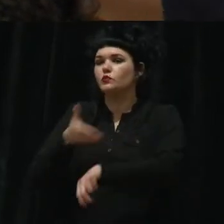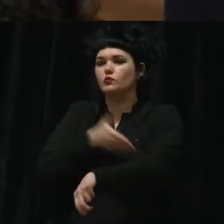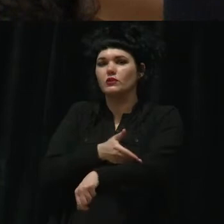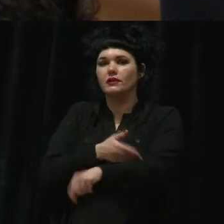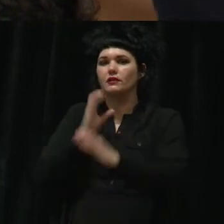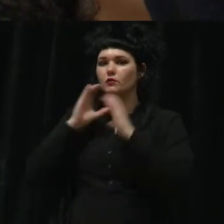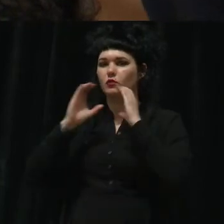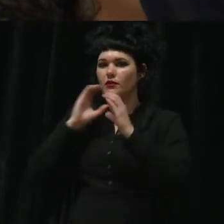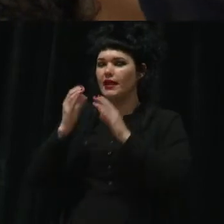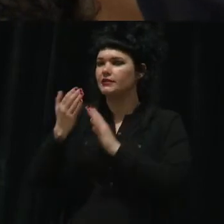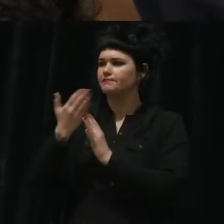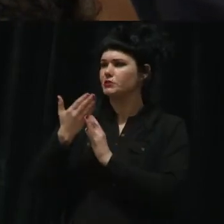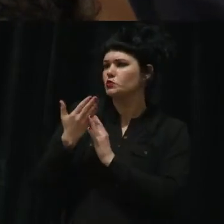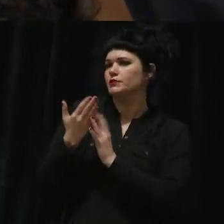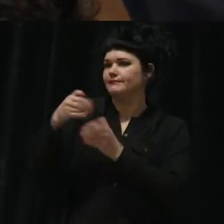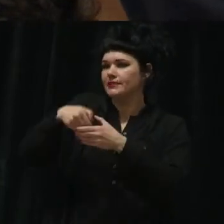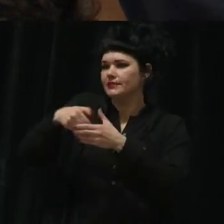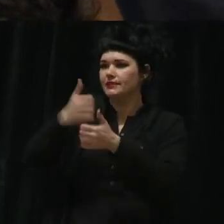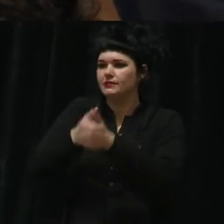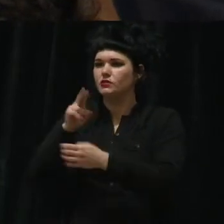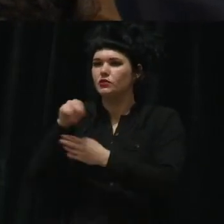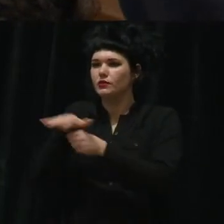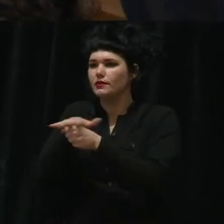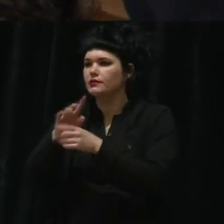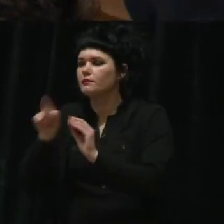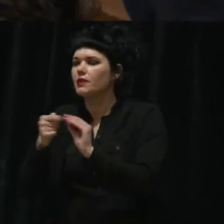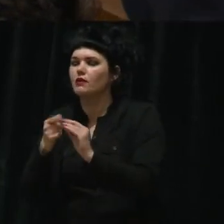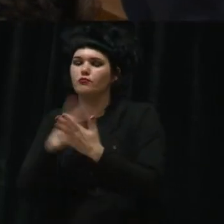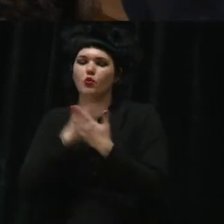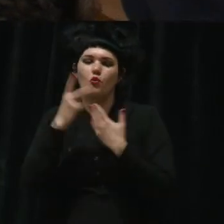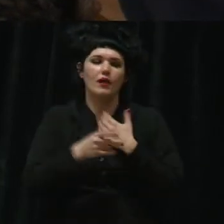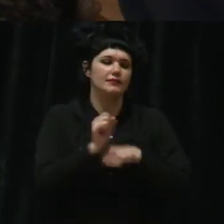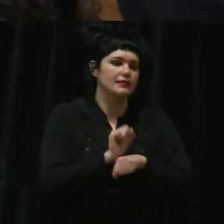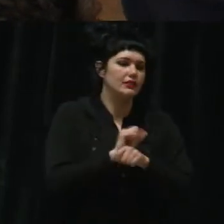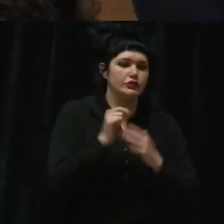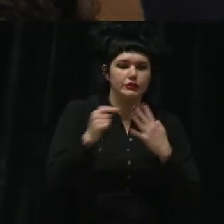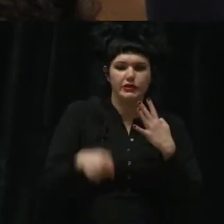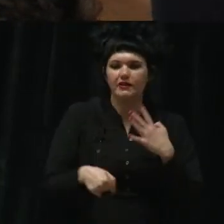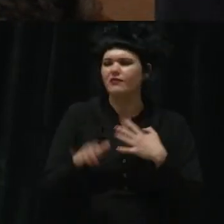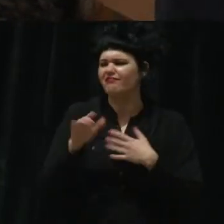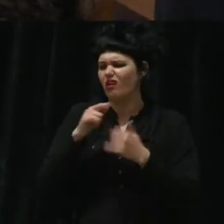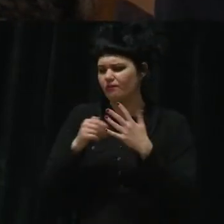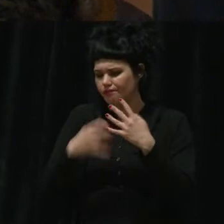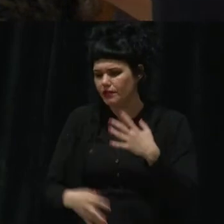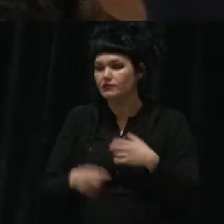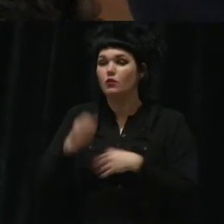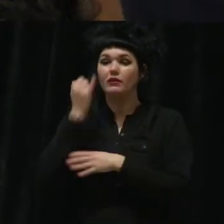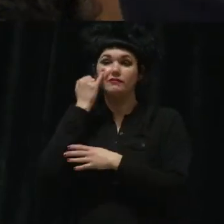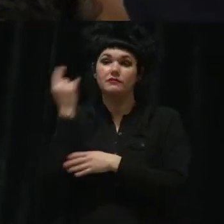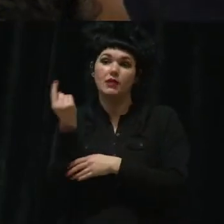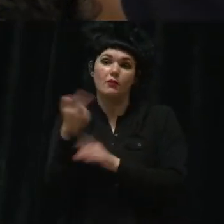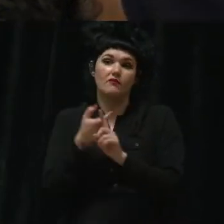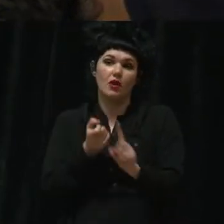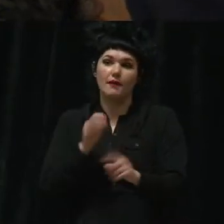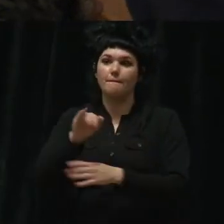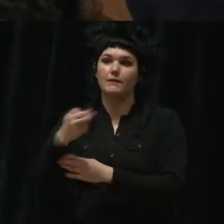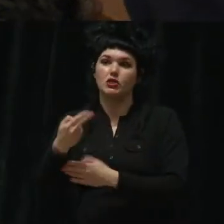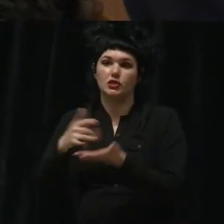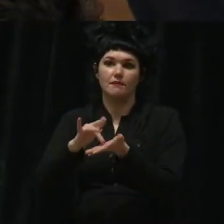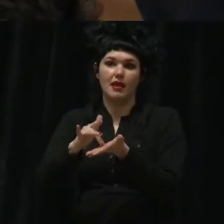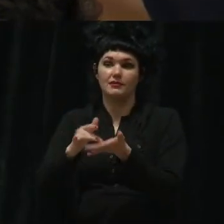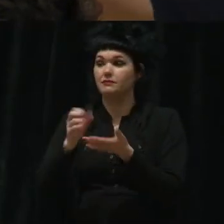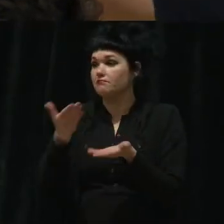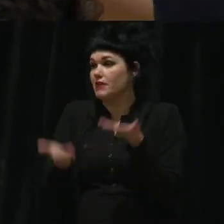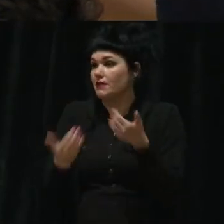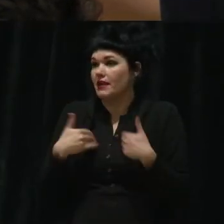and inside units about programs, initiatives, those types of things, so that, you know, something in Michigan Medicine could possibly have, you know,